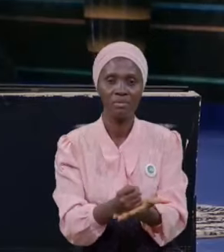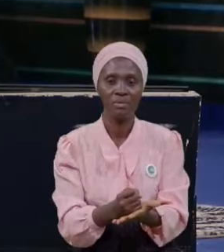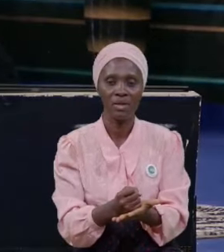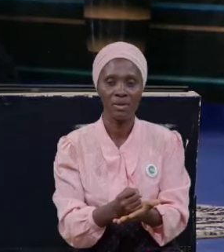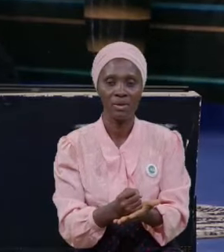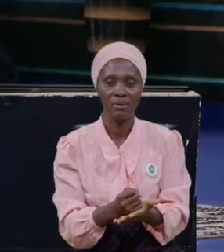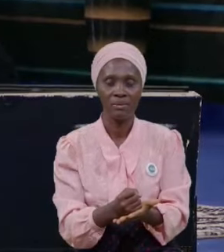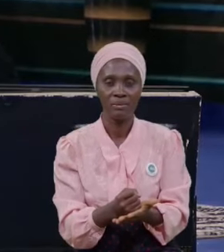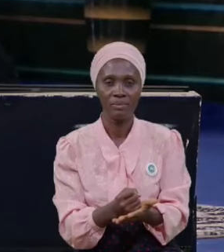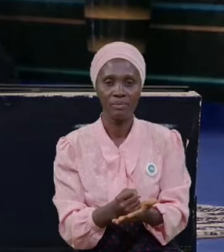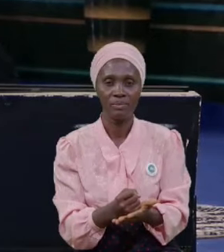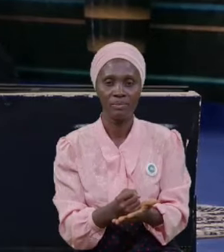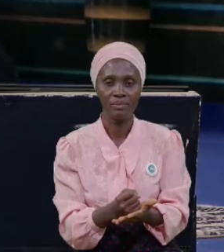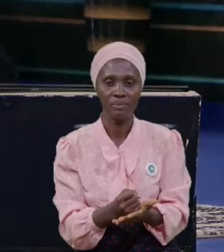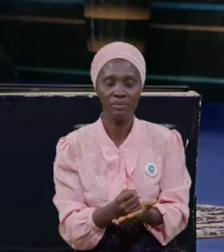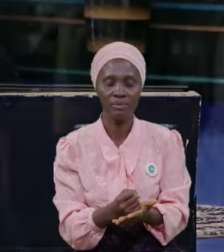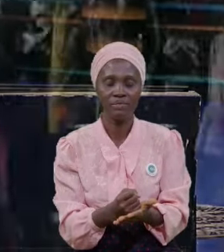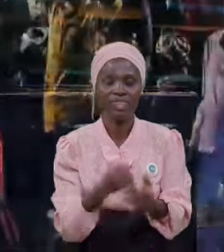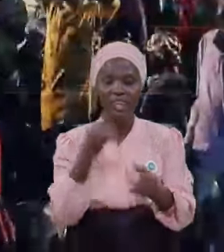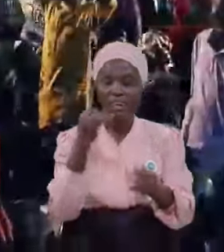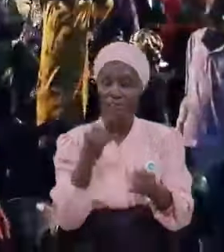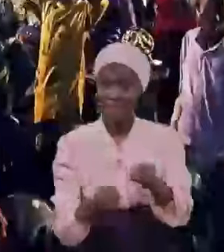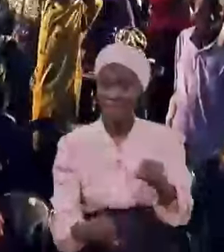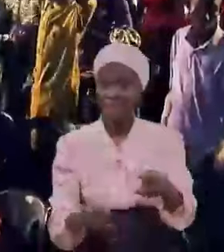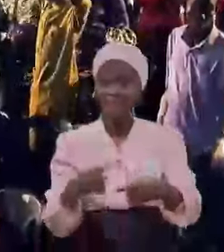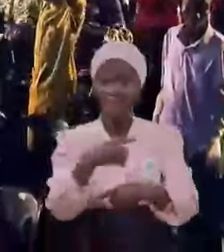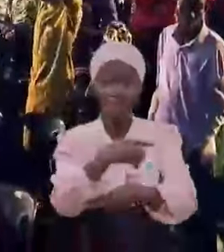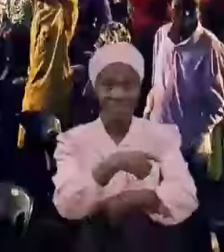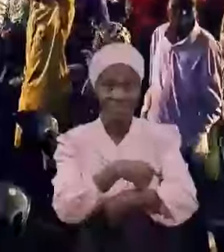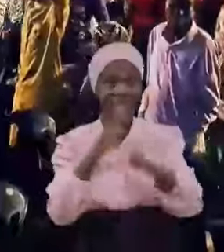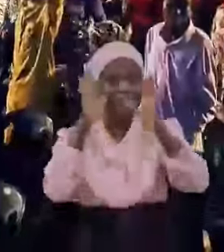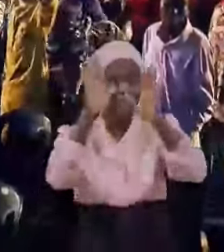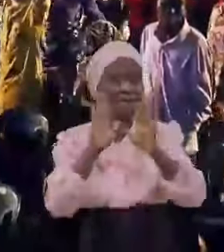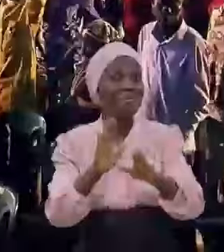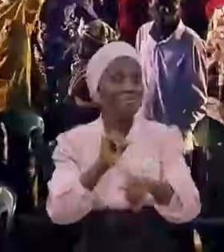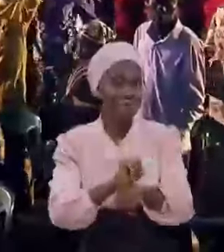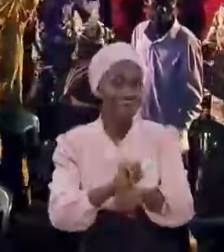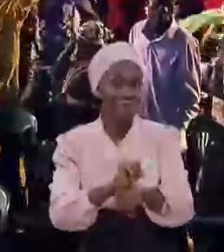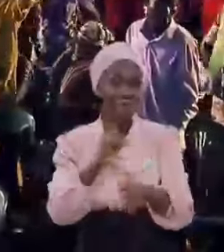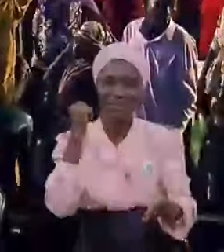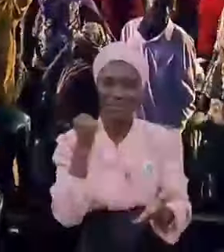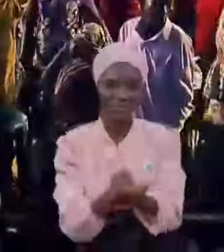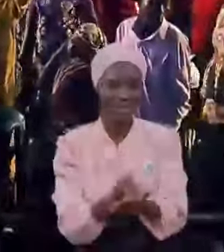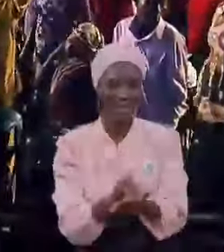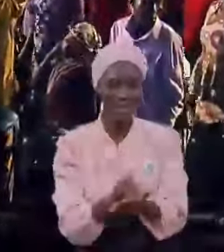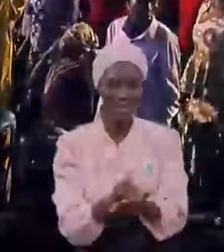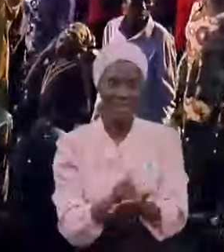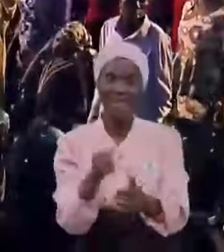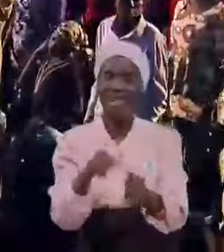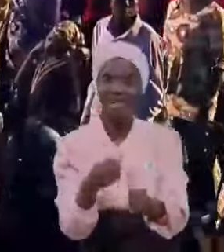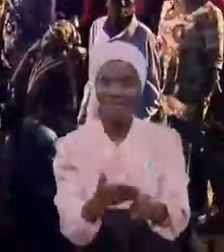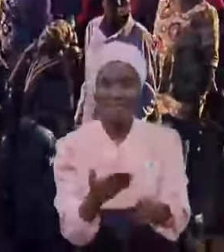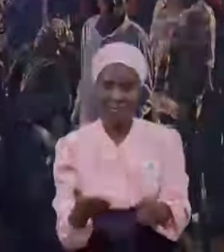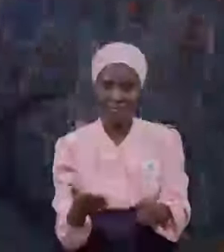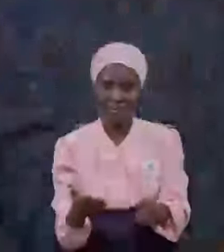Final day miracle. And everything that God has not planted